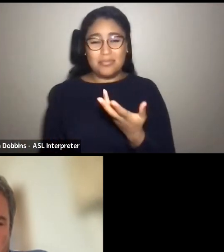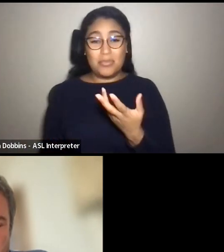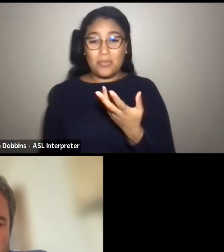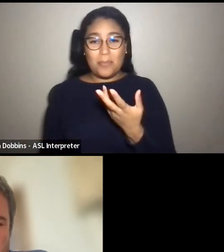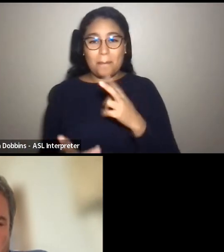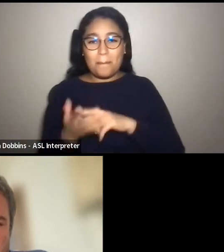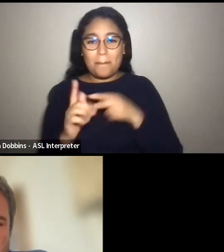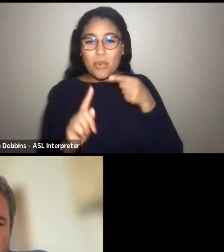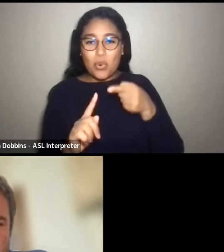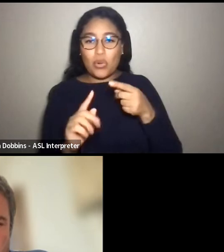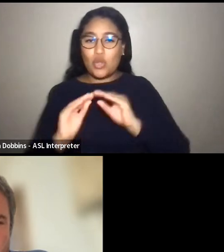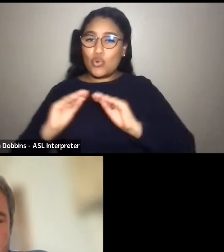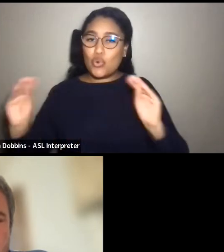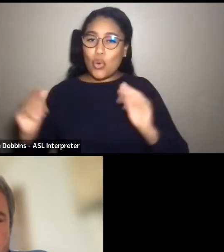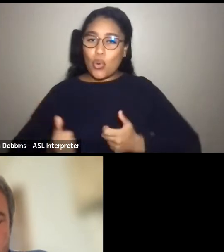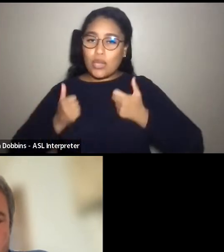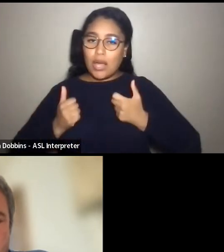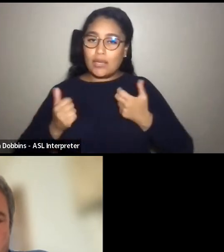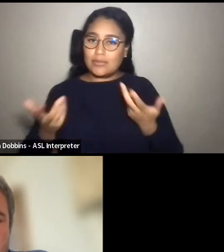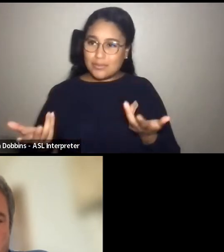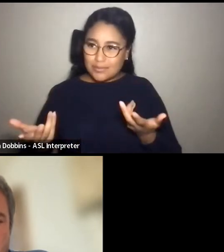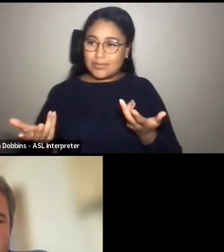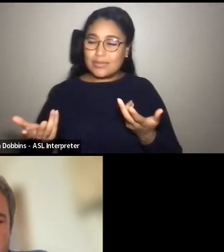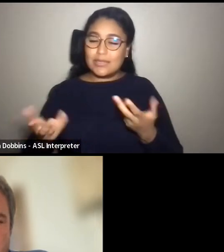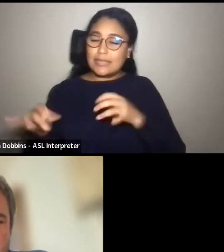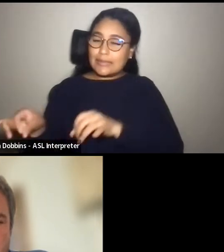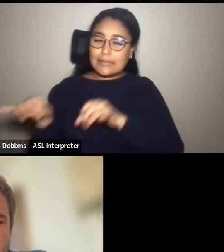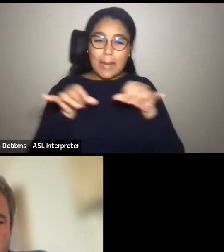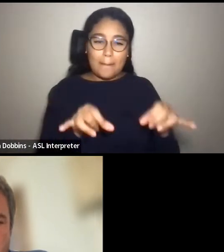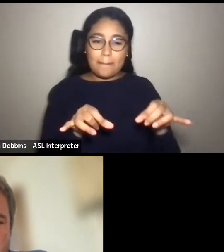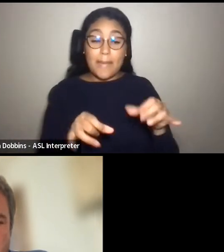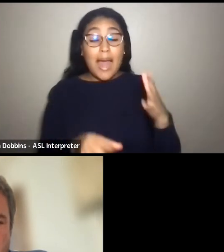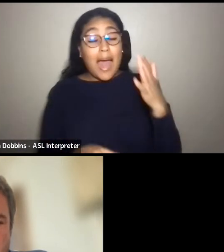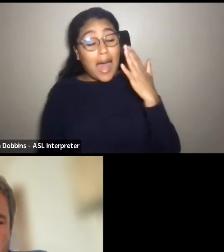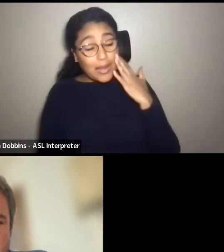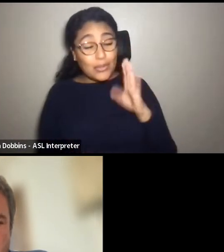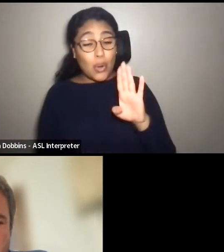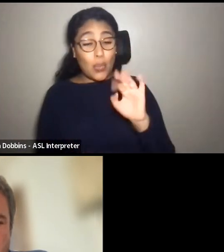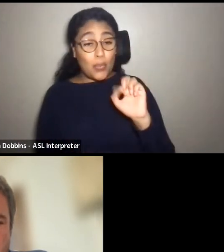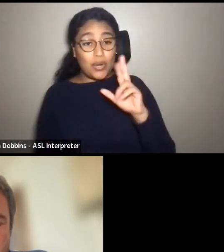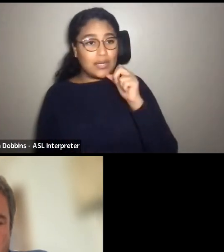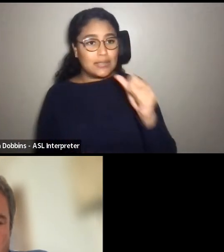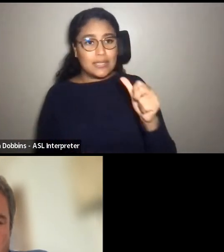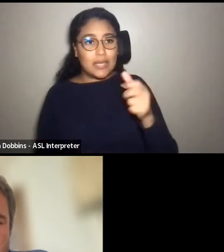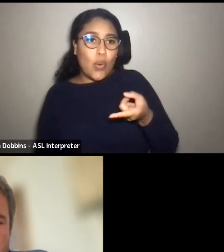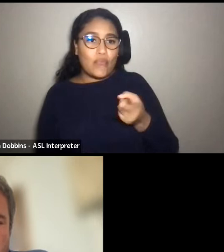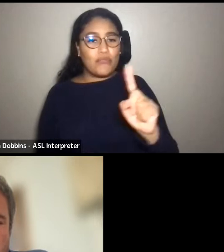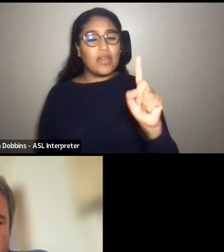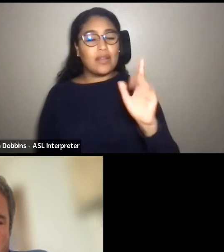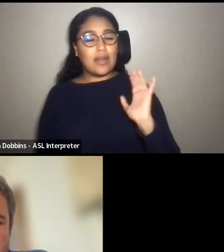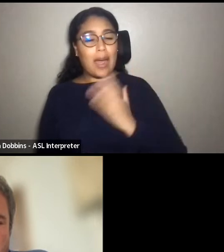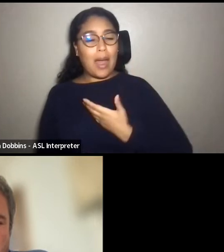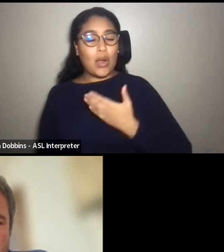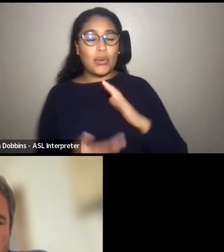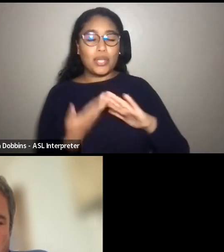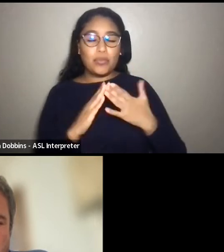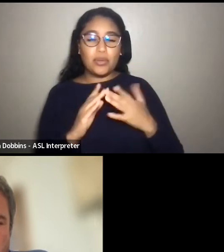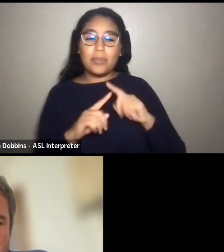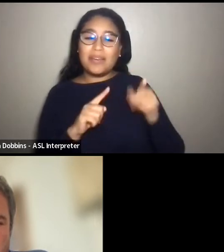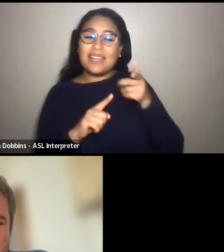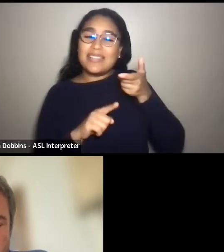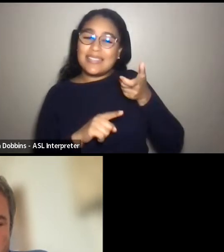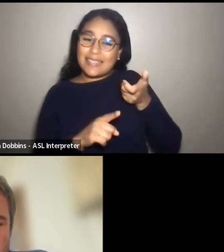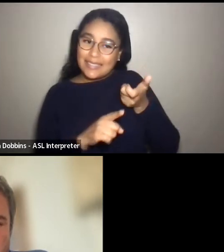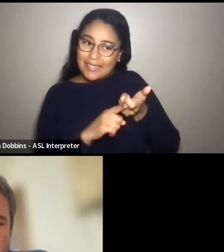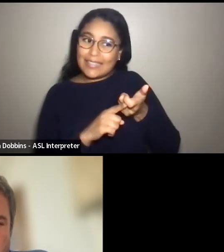matter. I know that the superintendent did not intend to offend the Jewish community, but as he noted, his words had